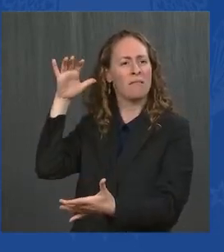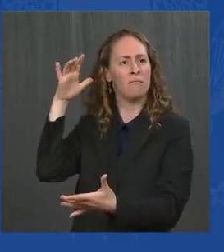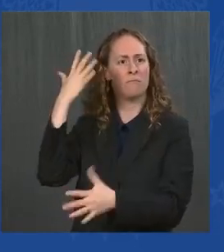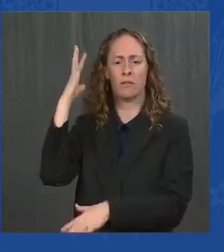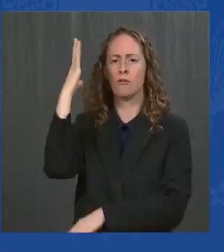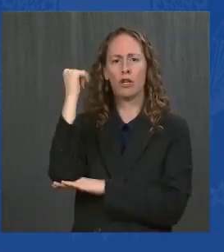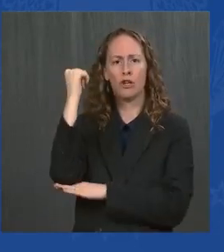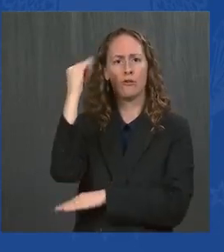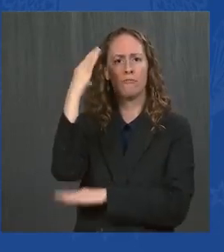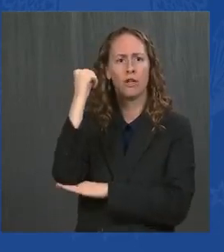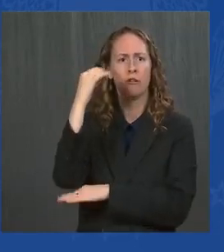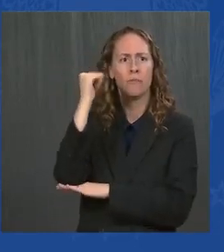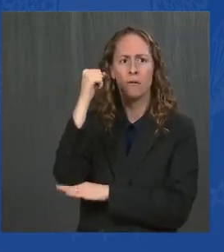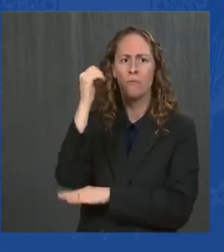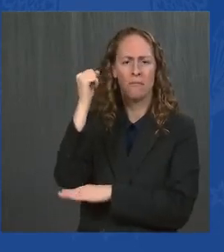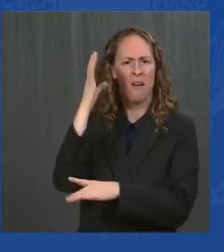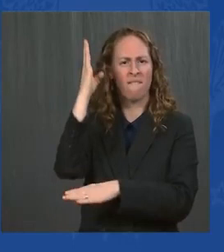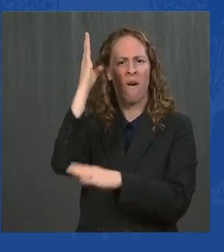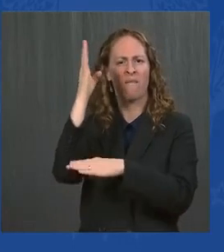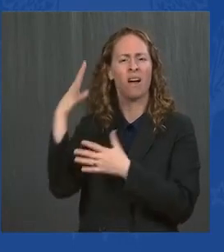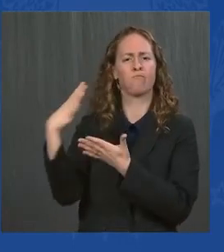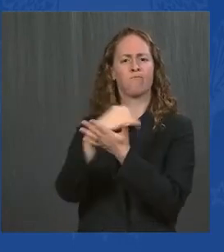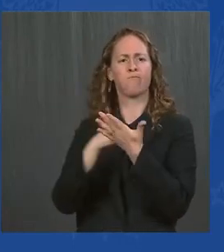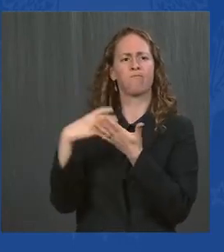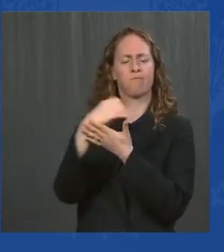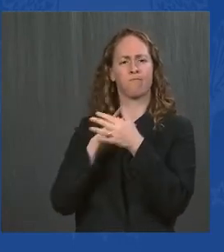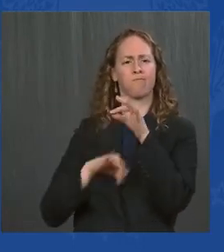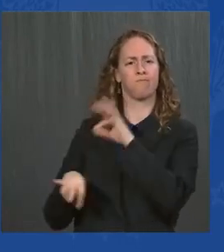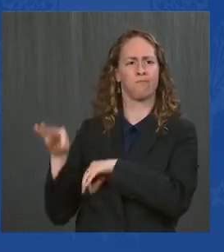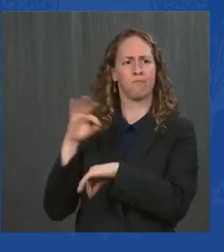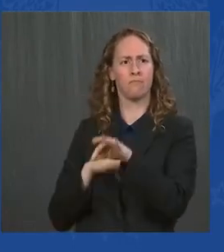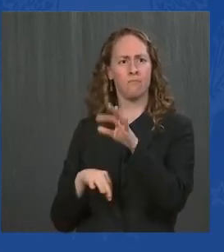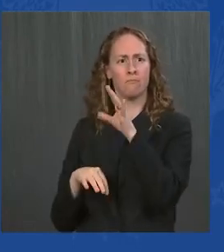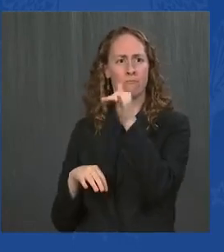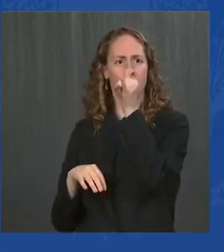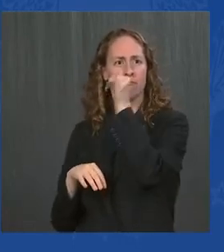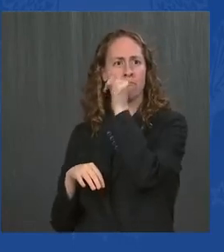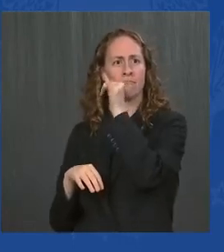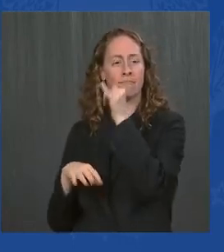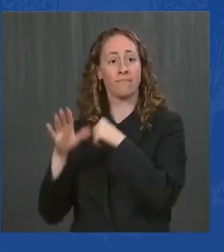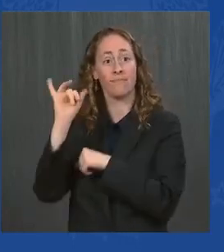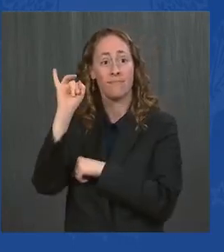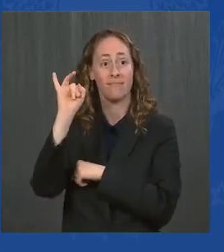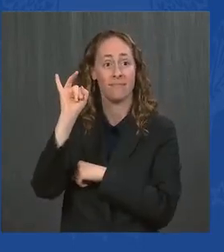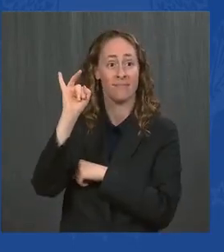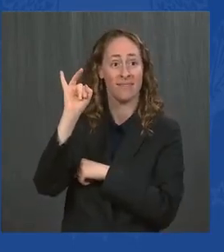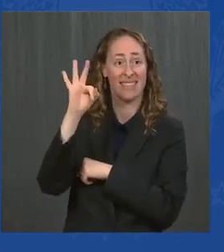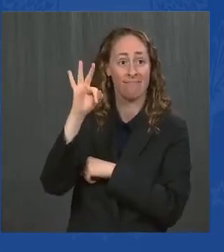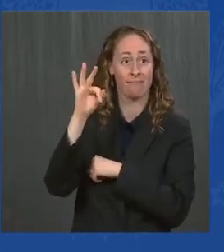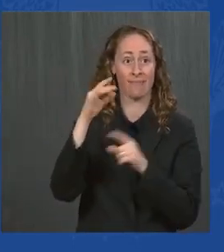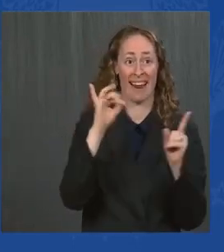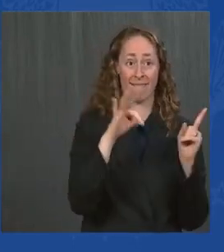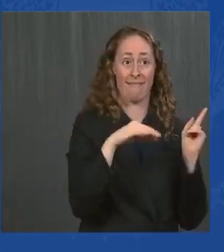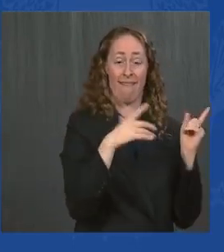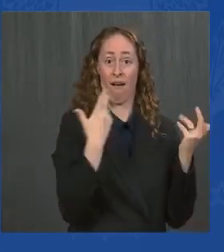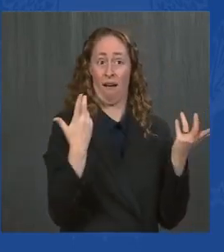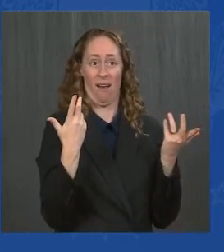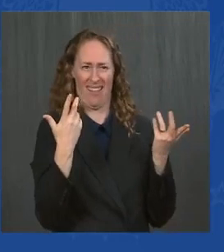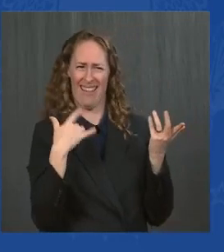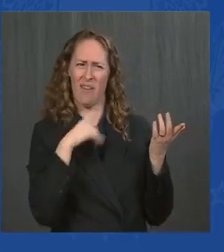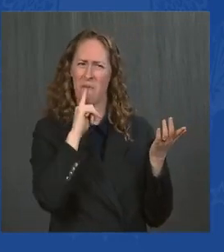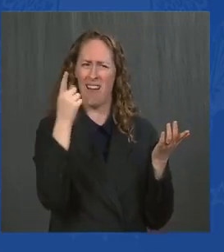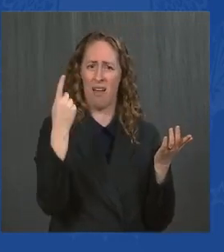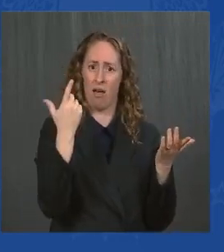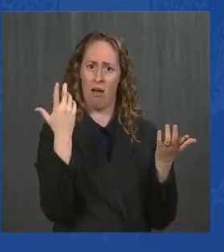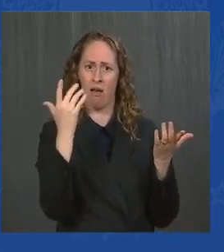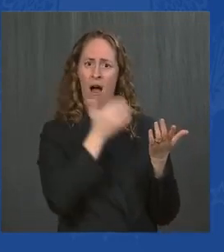presidency. Imagine if the other guy was here. We're doing great. It's wonderful. The stock market is surging. It's gone